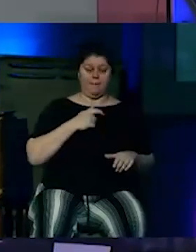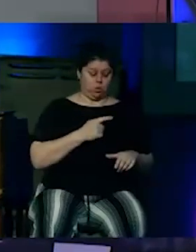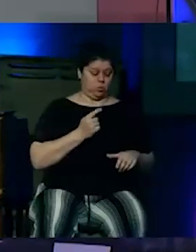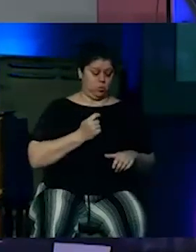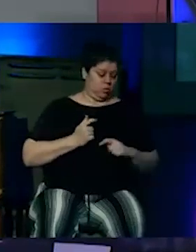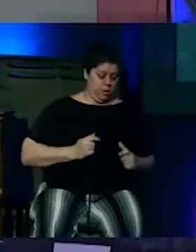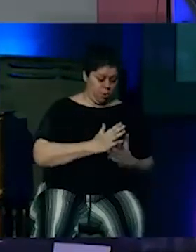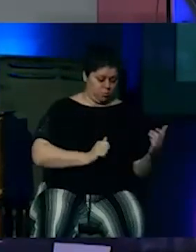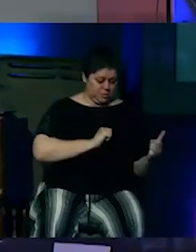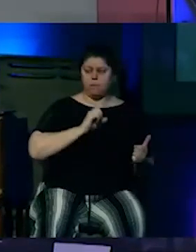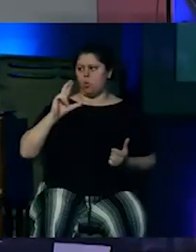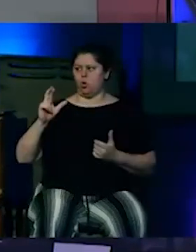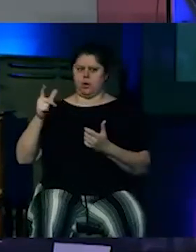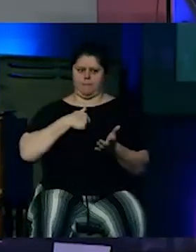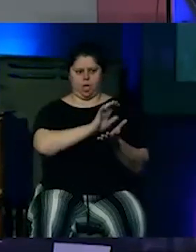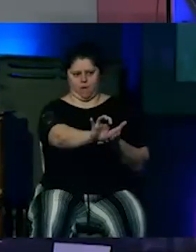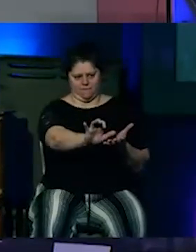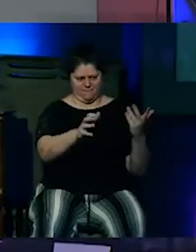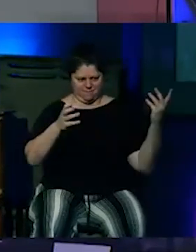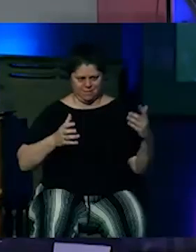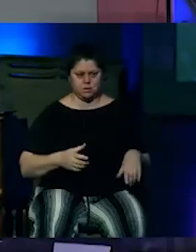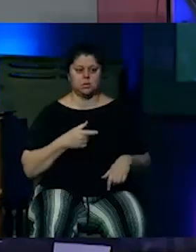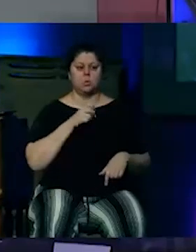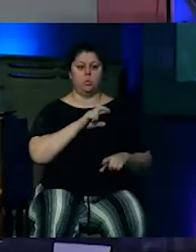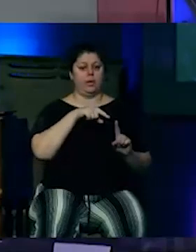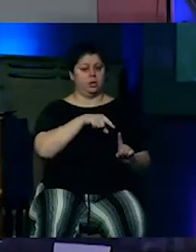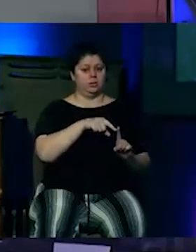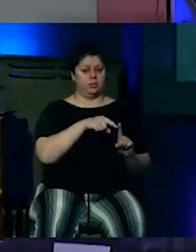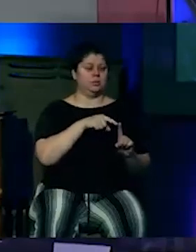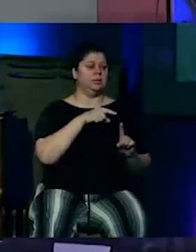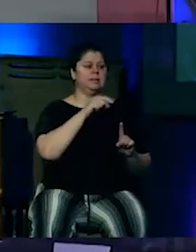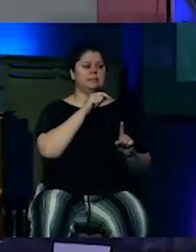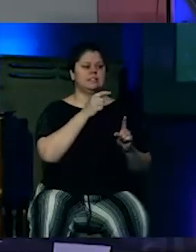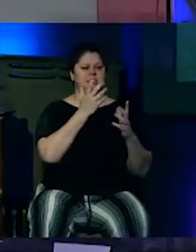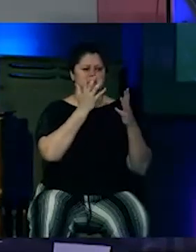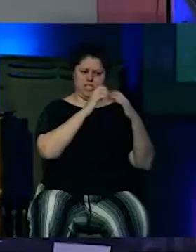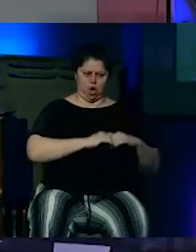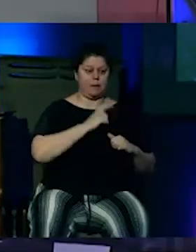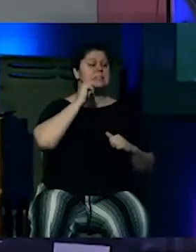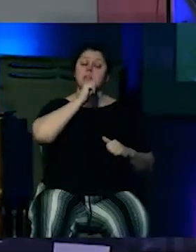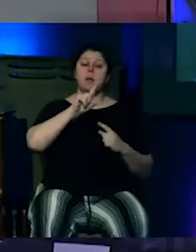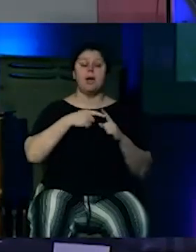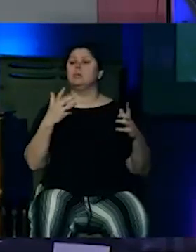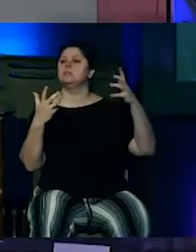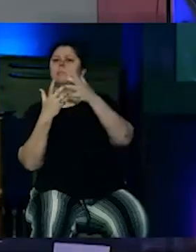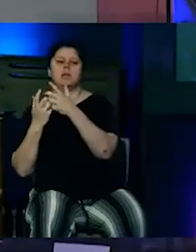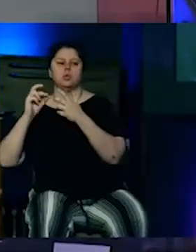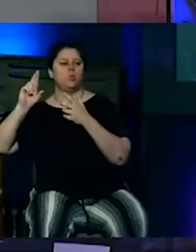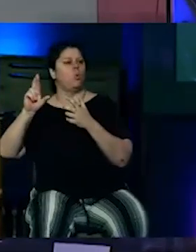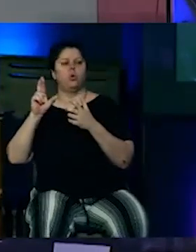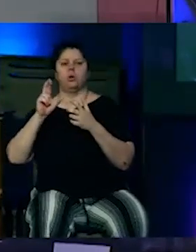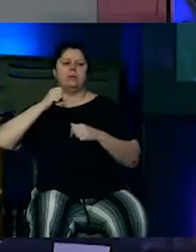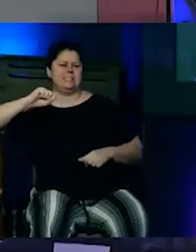Queer discomfort is ultimately generative, because it's not about assimilation or resistance, but inhabiting